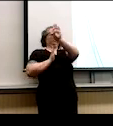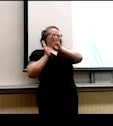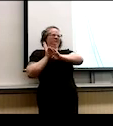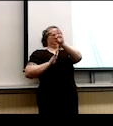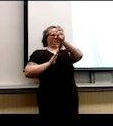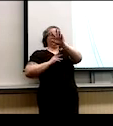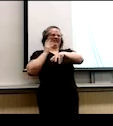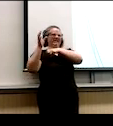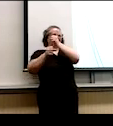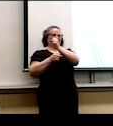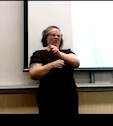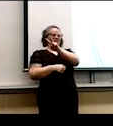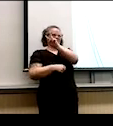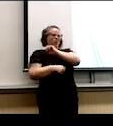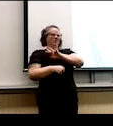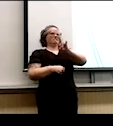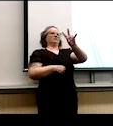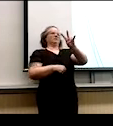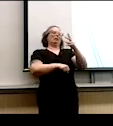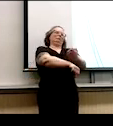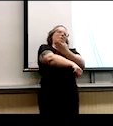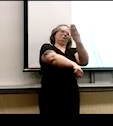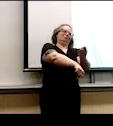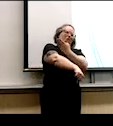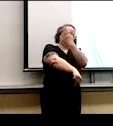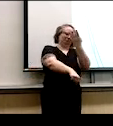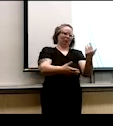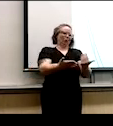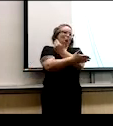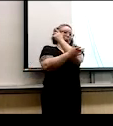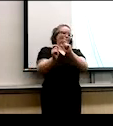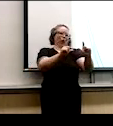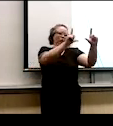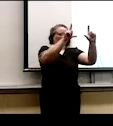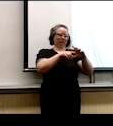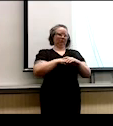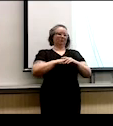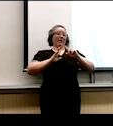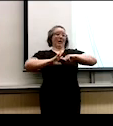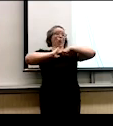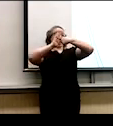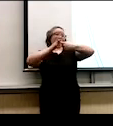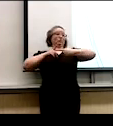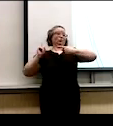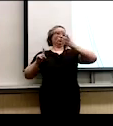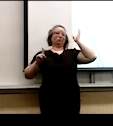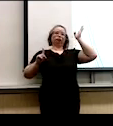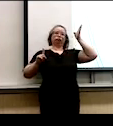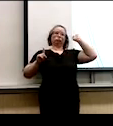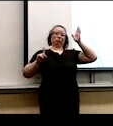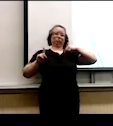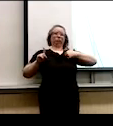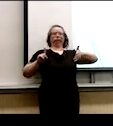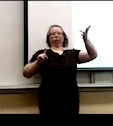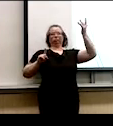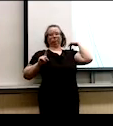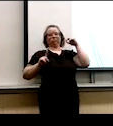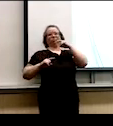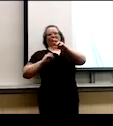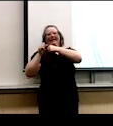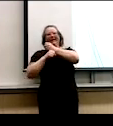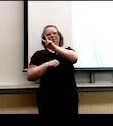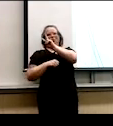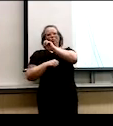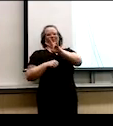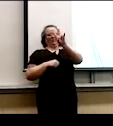talk to you folks. And it lays out the guidelines of how to work up and treat, and it's really